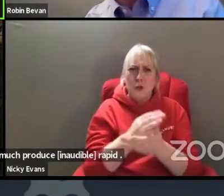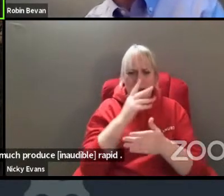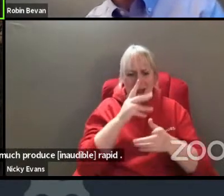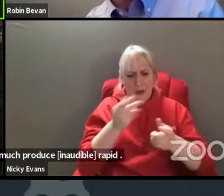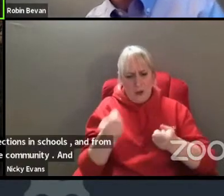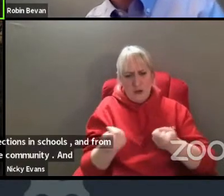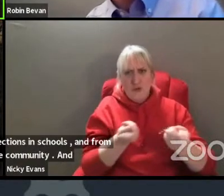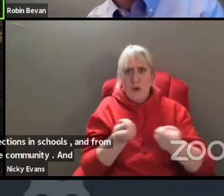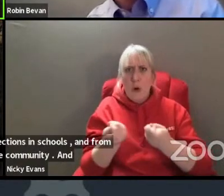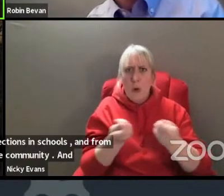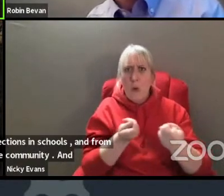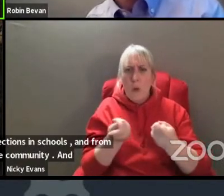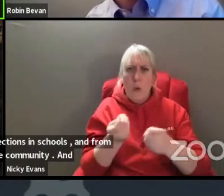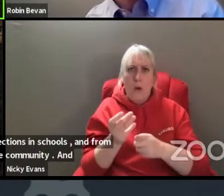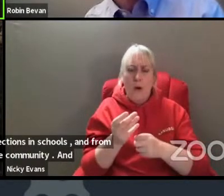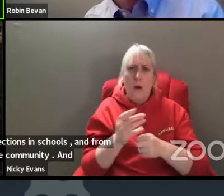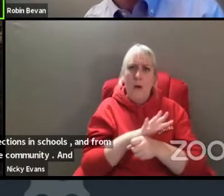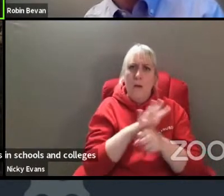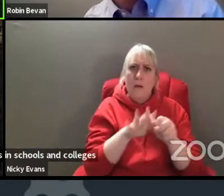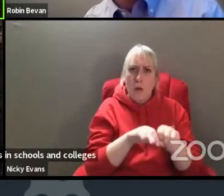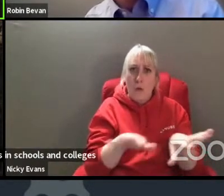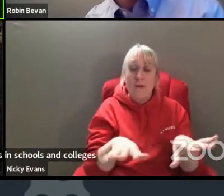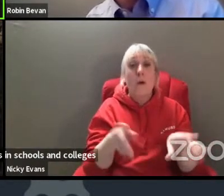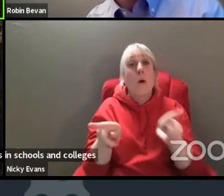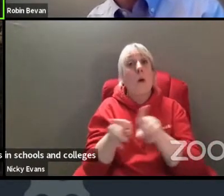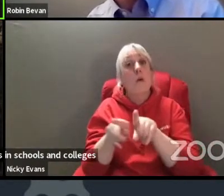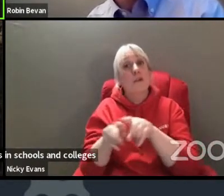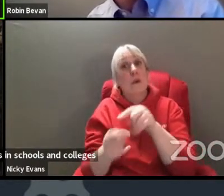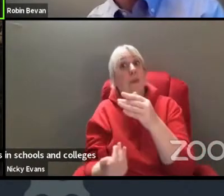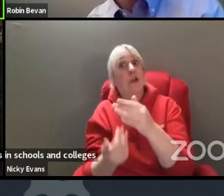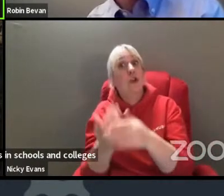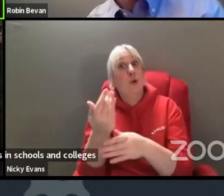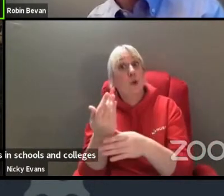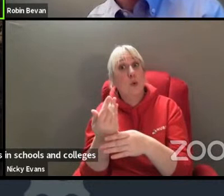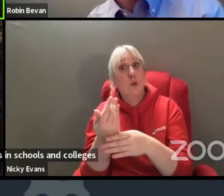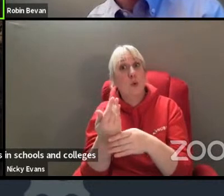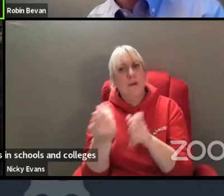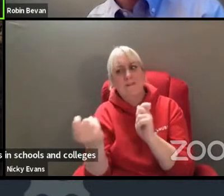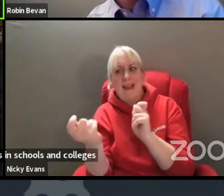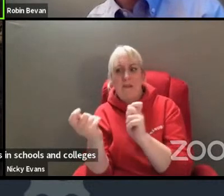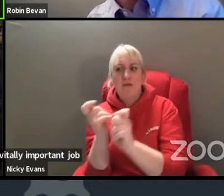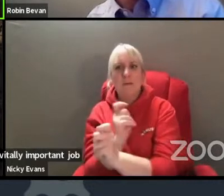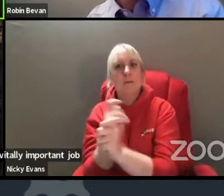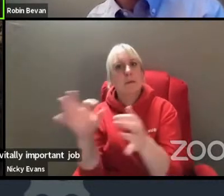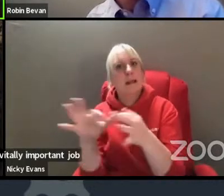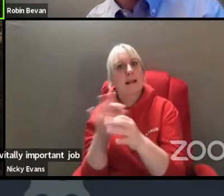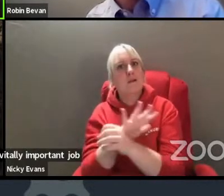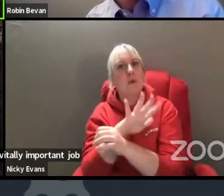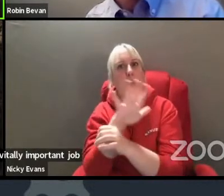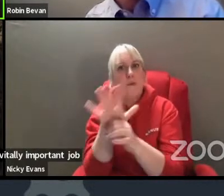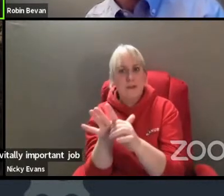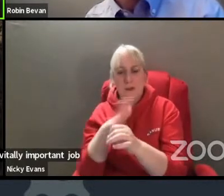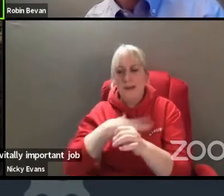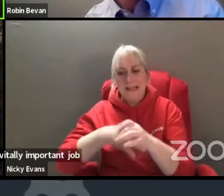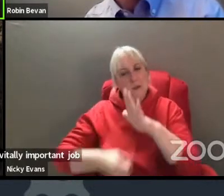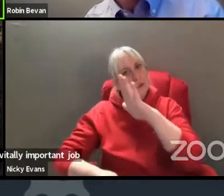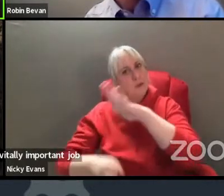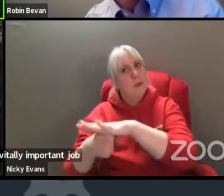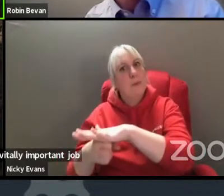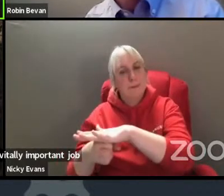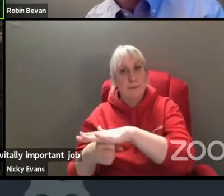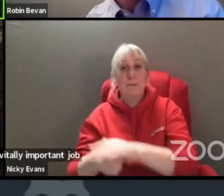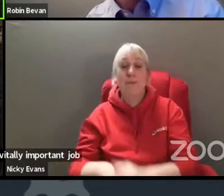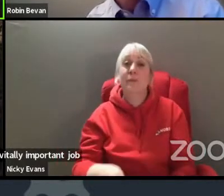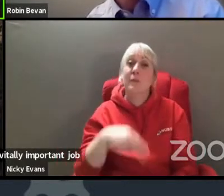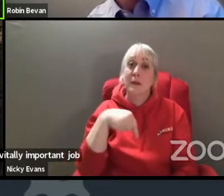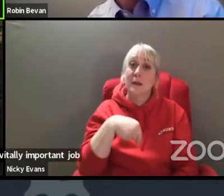transmission of the much more infectious new variants of COVID. So what has the NEU been doing, and what will